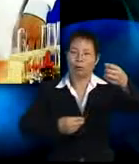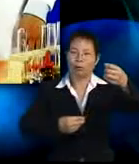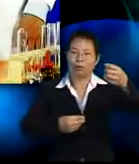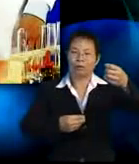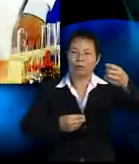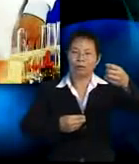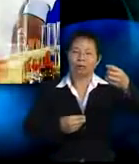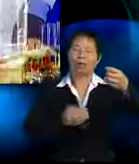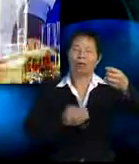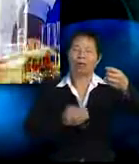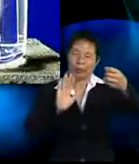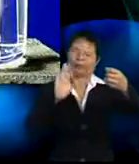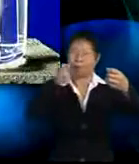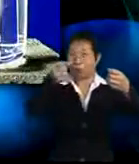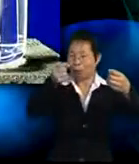Wait, hold on.